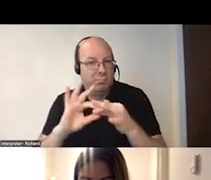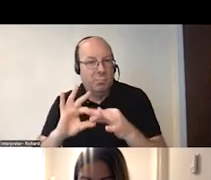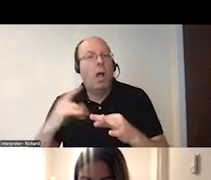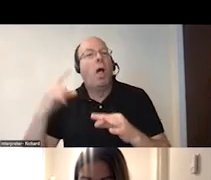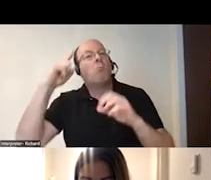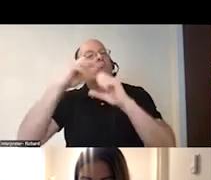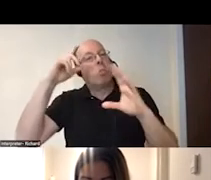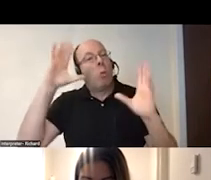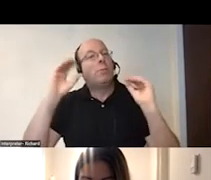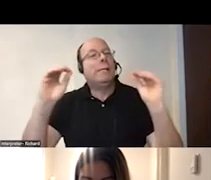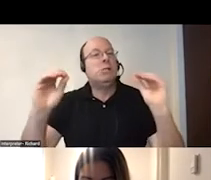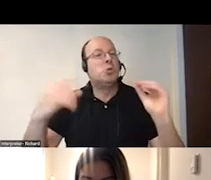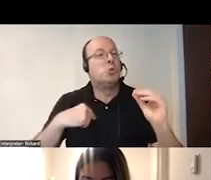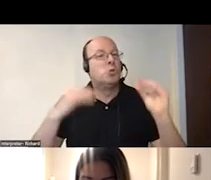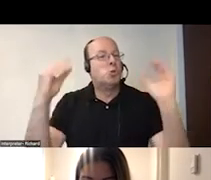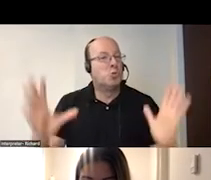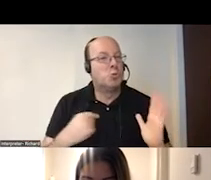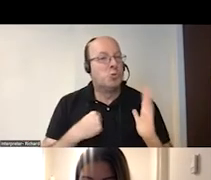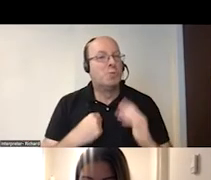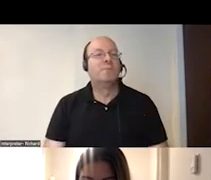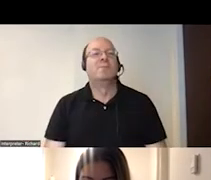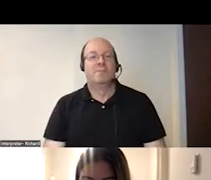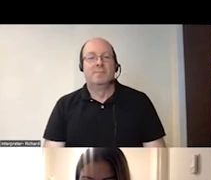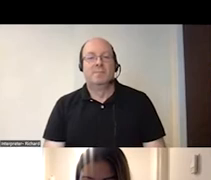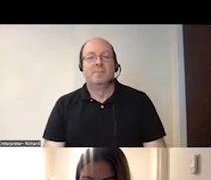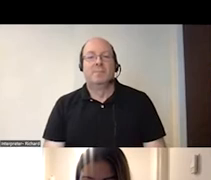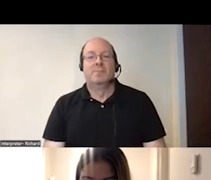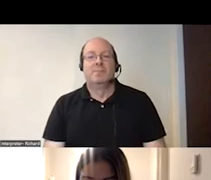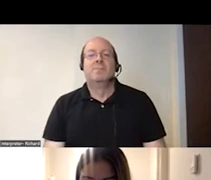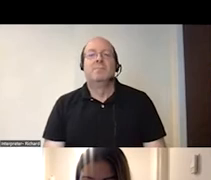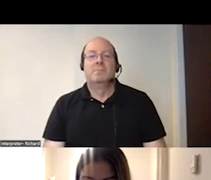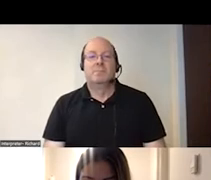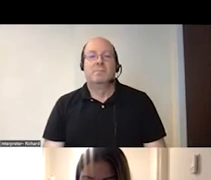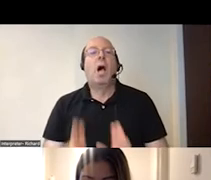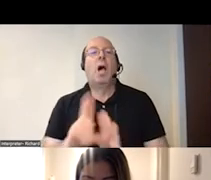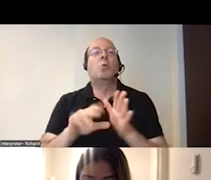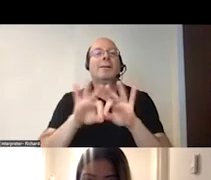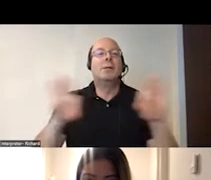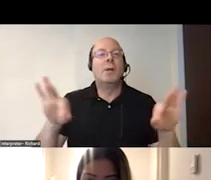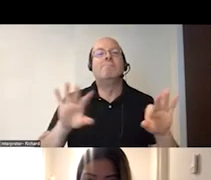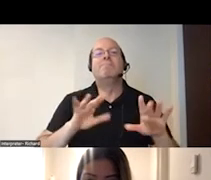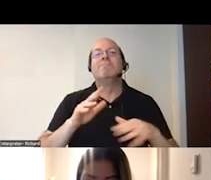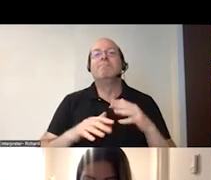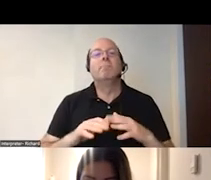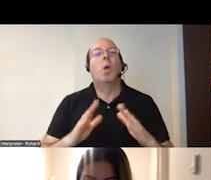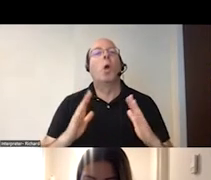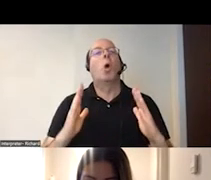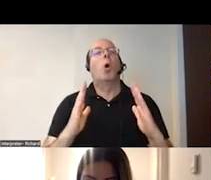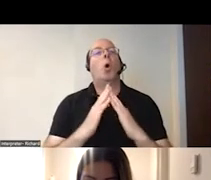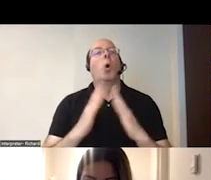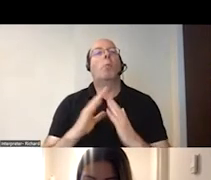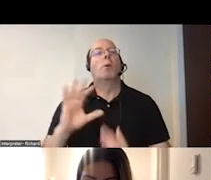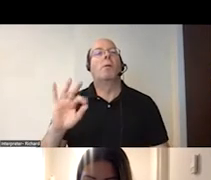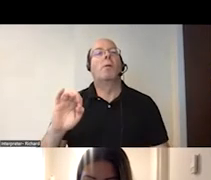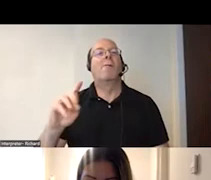teacher. And then during my undergraduate degree, I did their Urban Fellows program, which is run